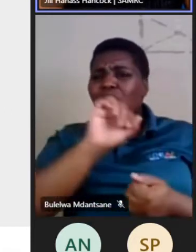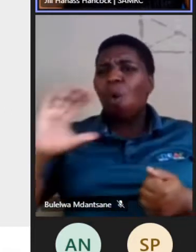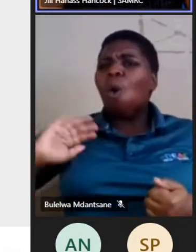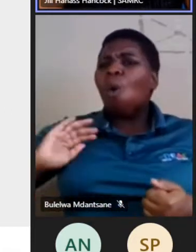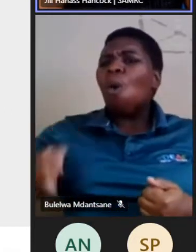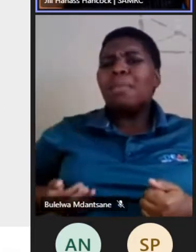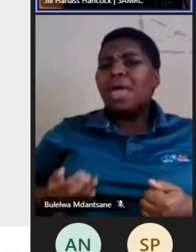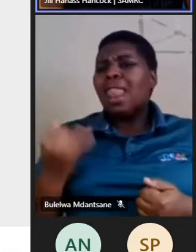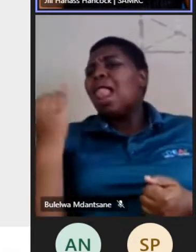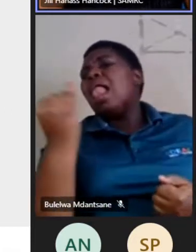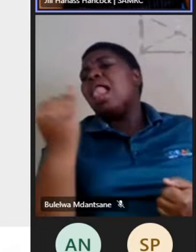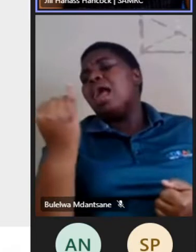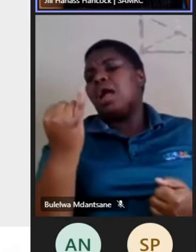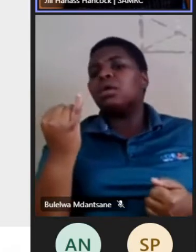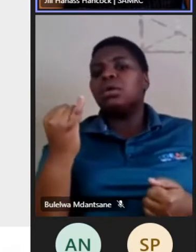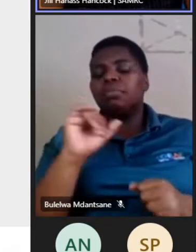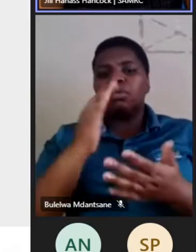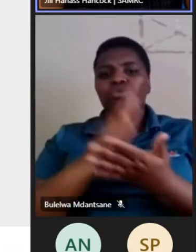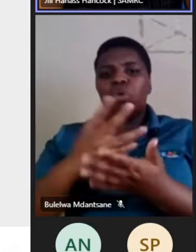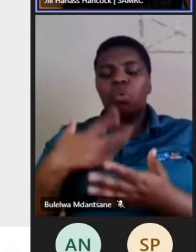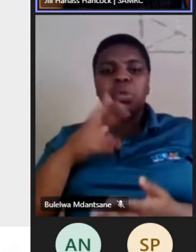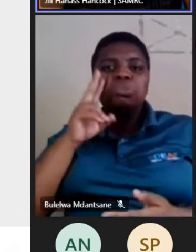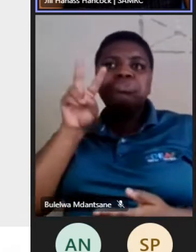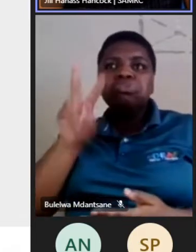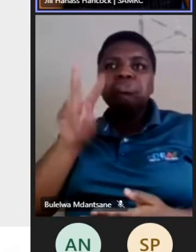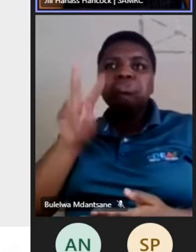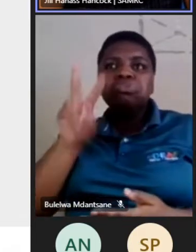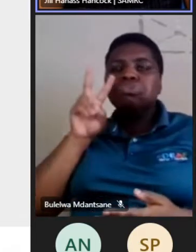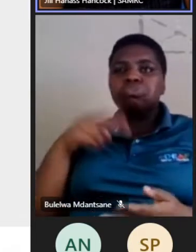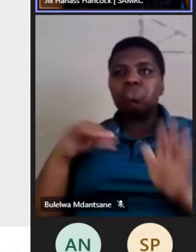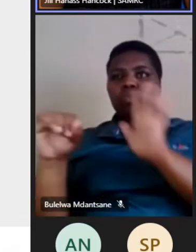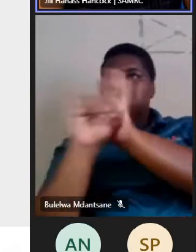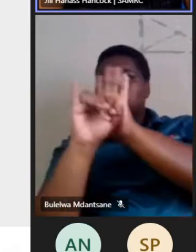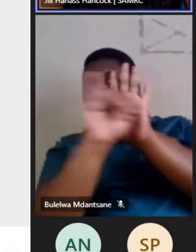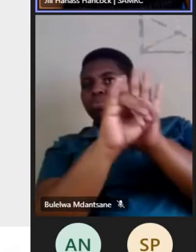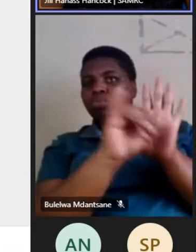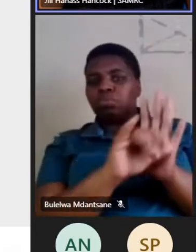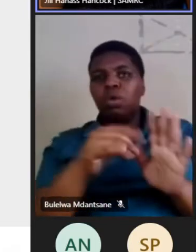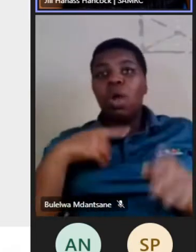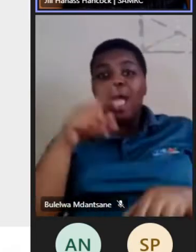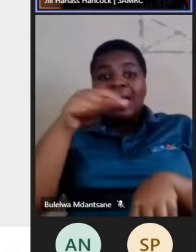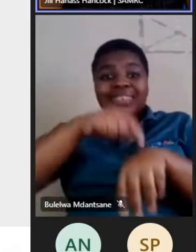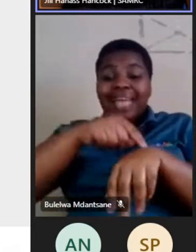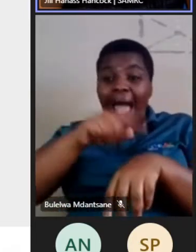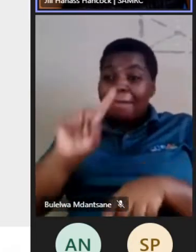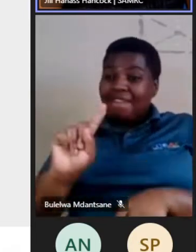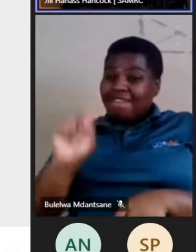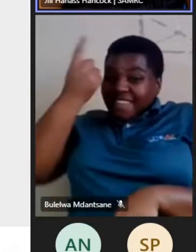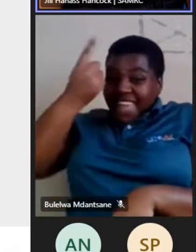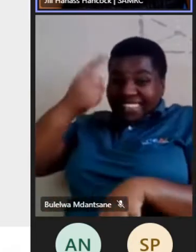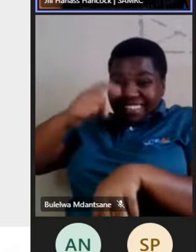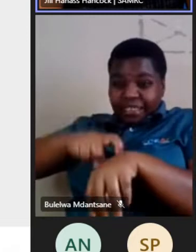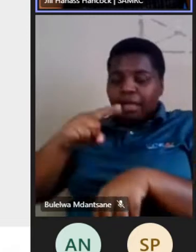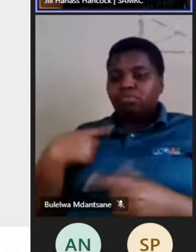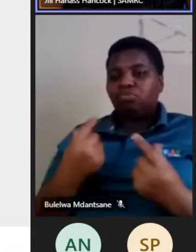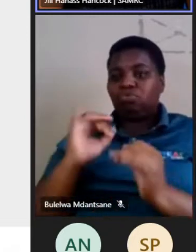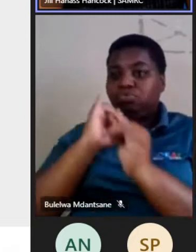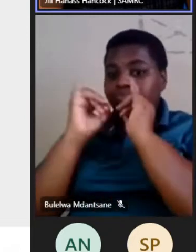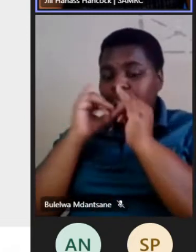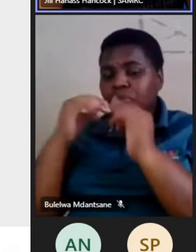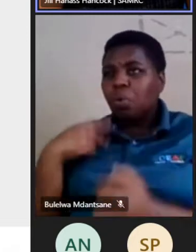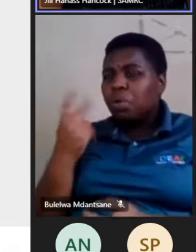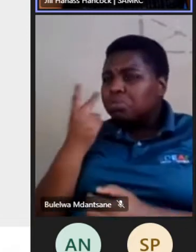of them actually scored as with depressive symptoms at the time of interview 1. We also looked at their living